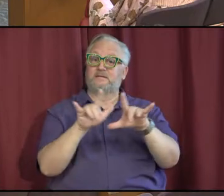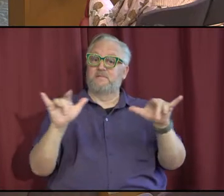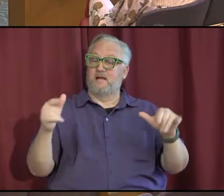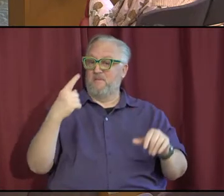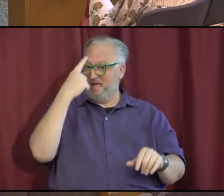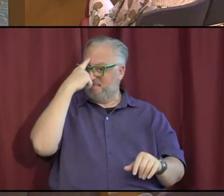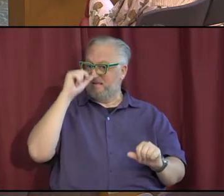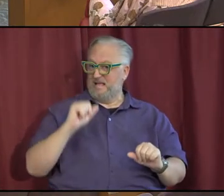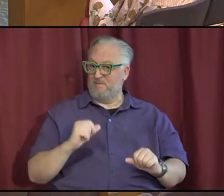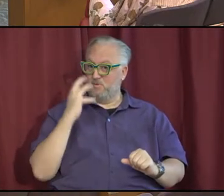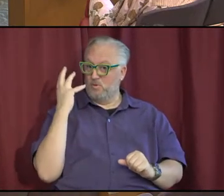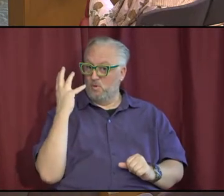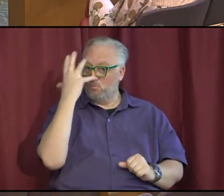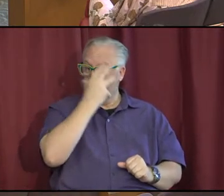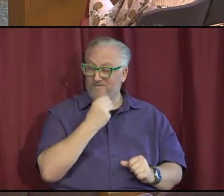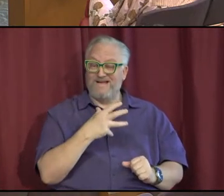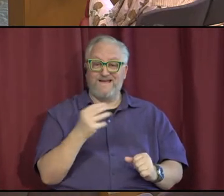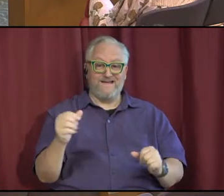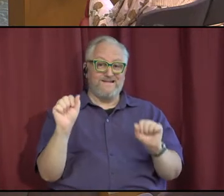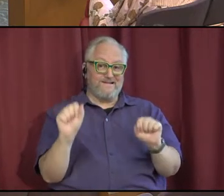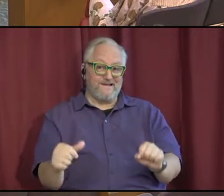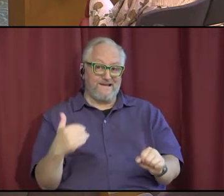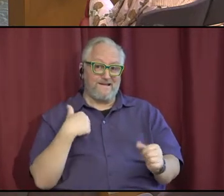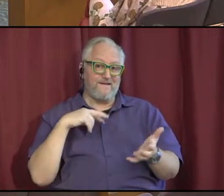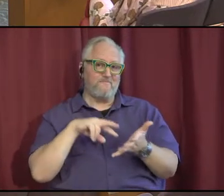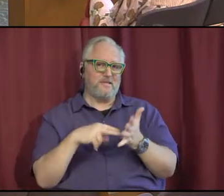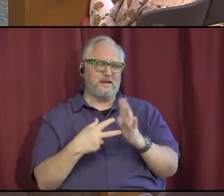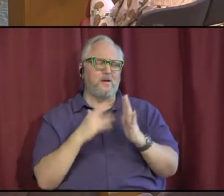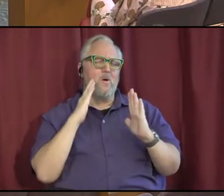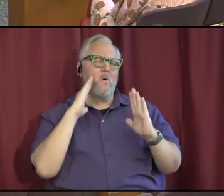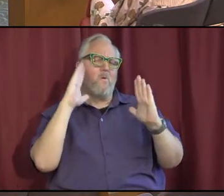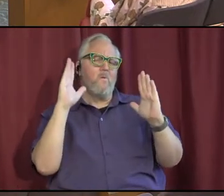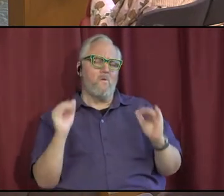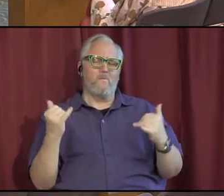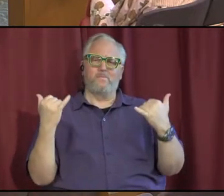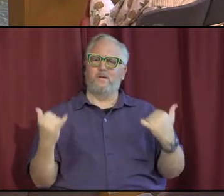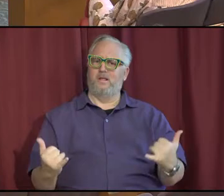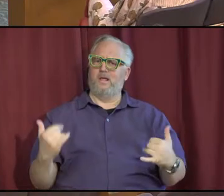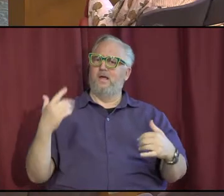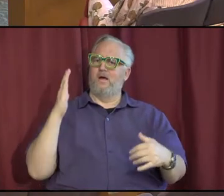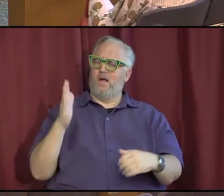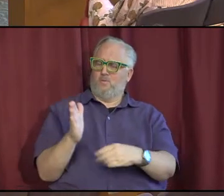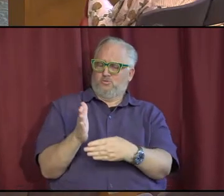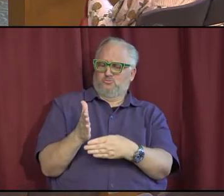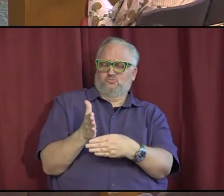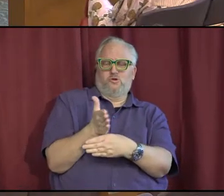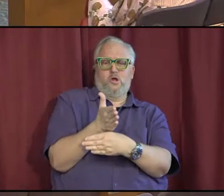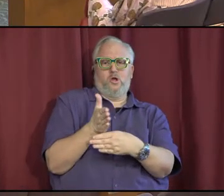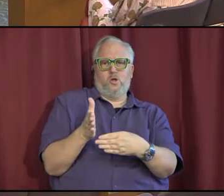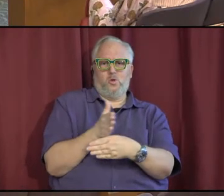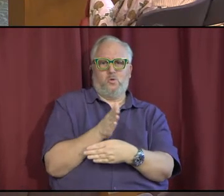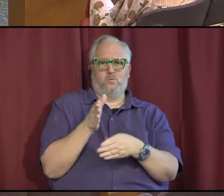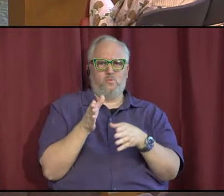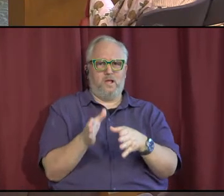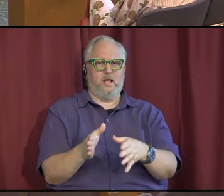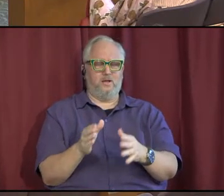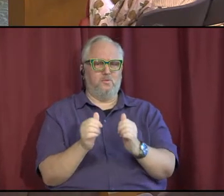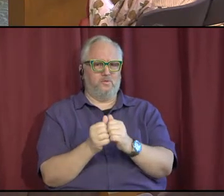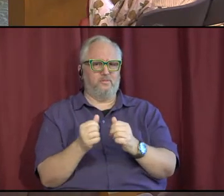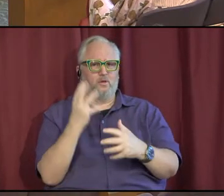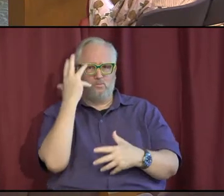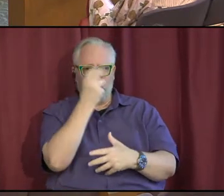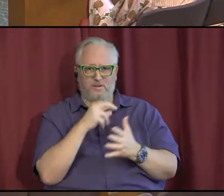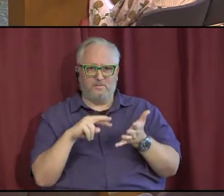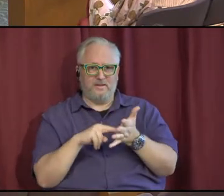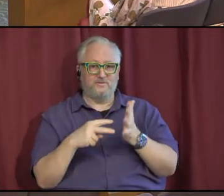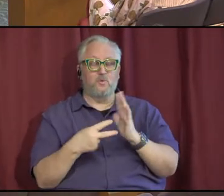meaningful, and I hope to share the story in that way today. So I invite you to let go of whatever might be attached to these stories,